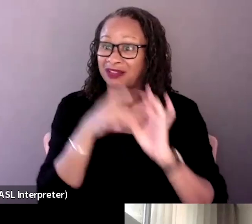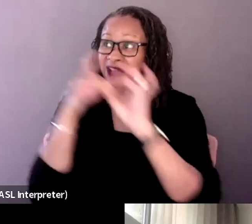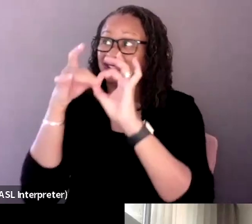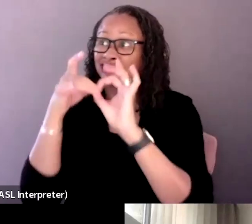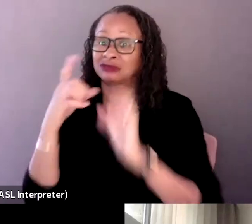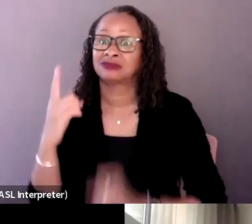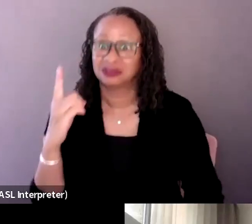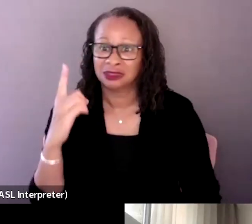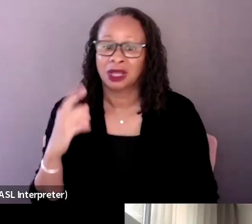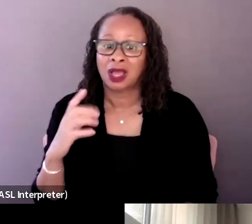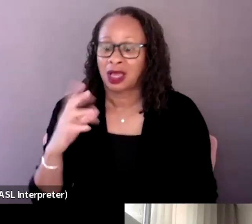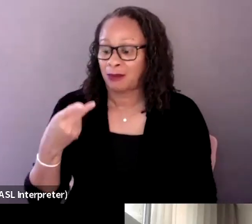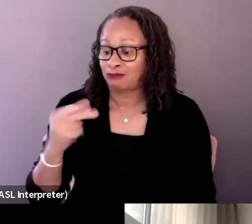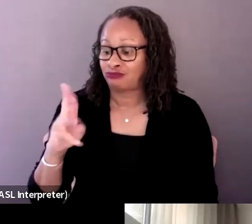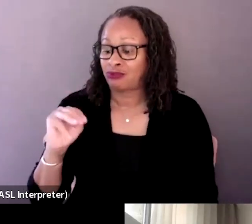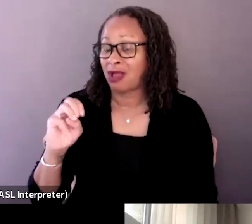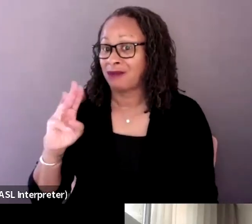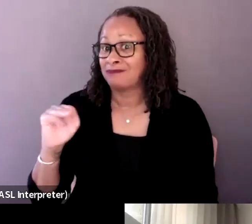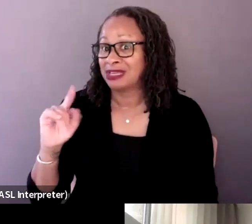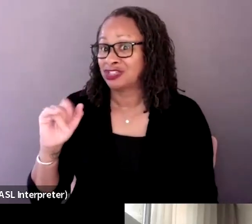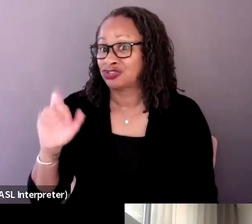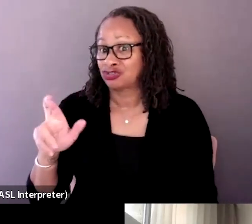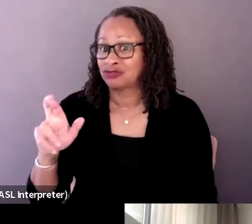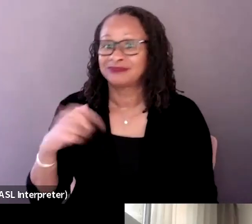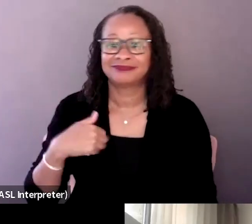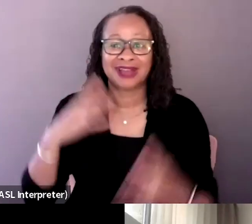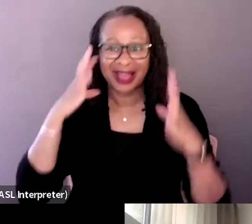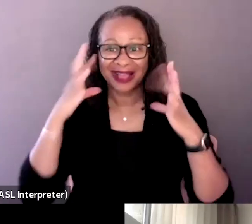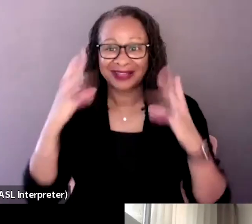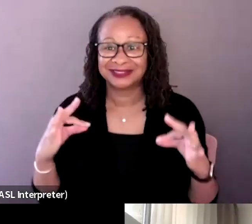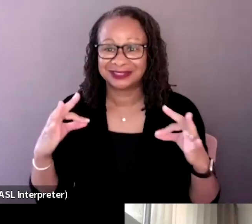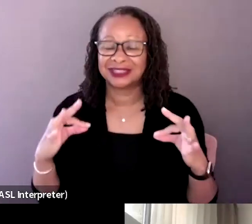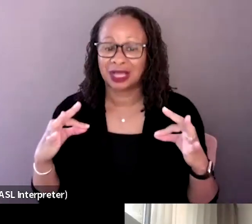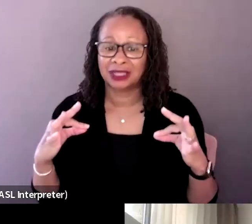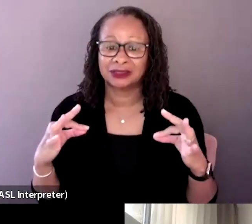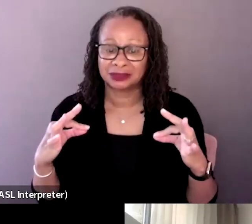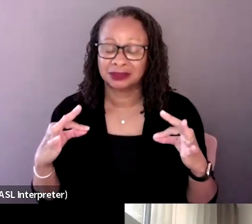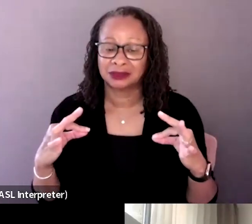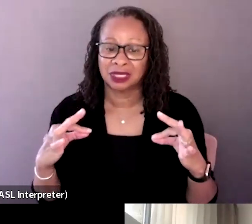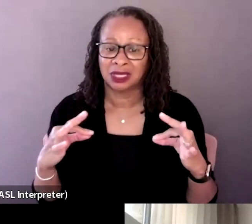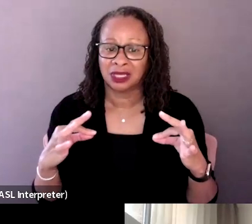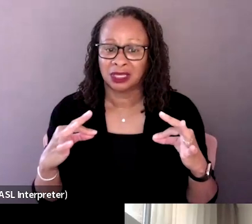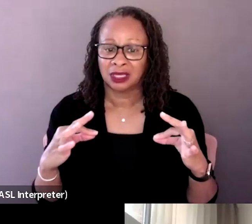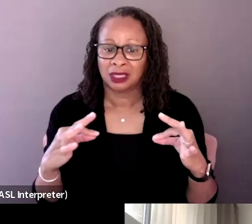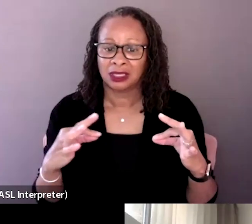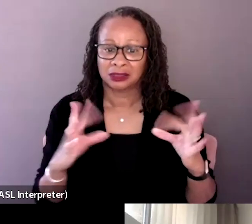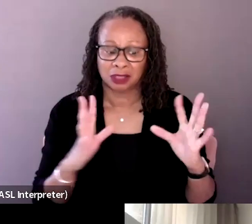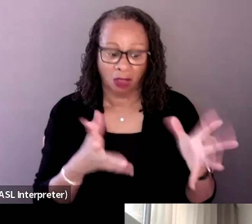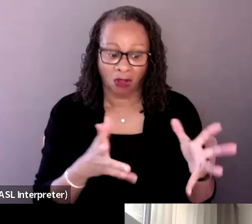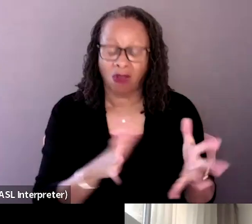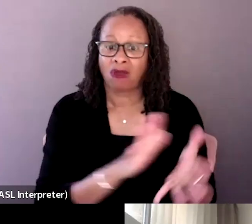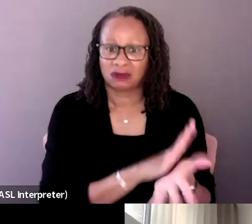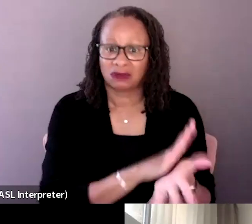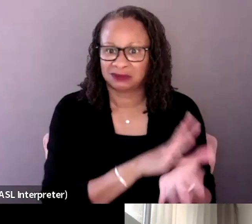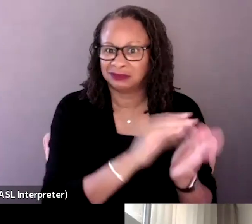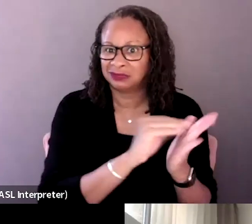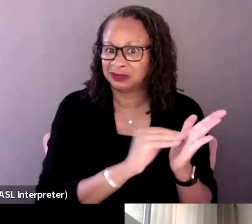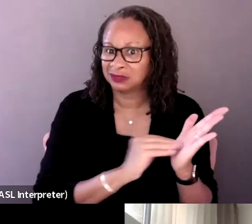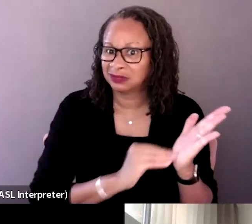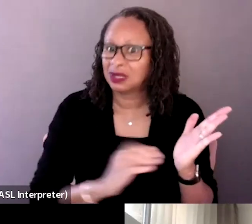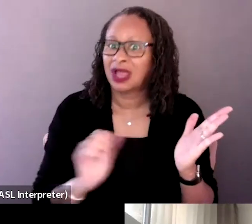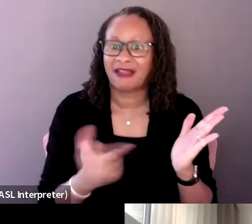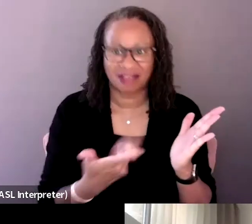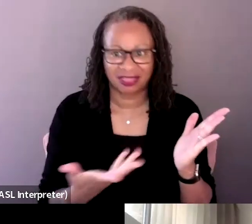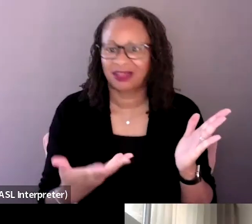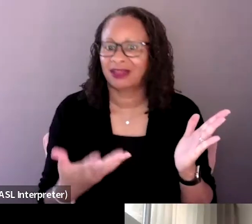with Prime Minister. So I just decided to do leaving all the document what I had to say